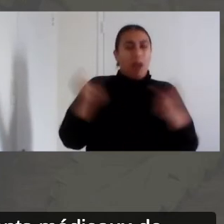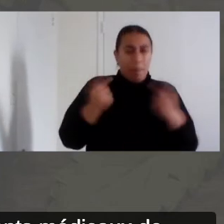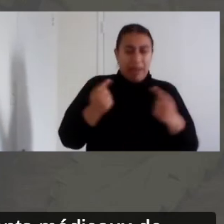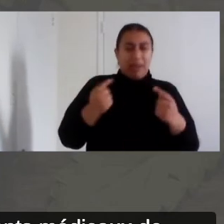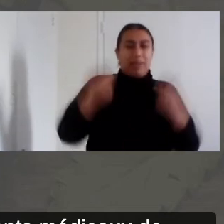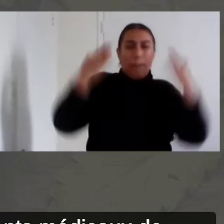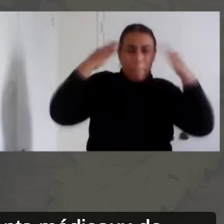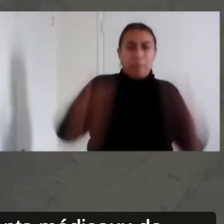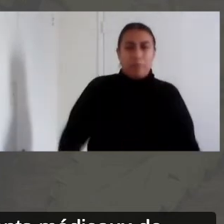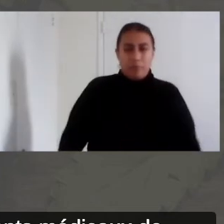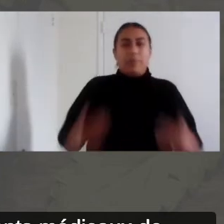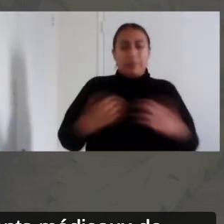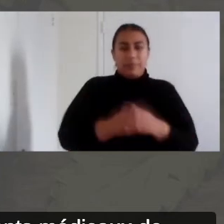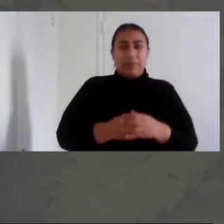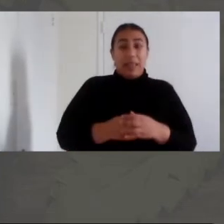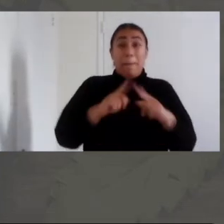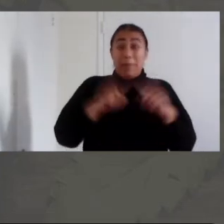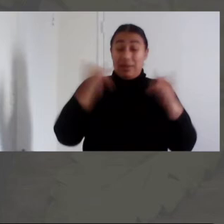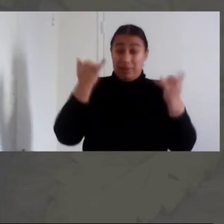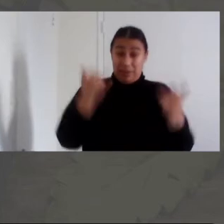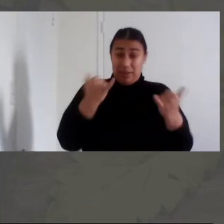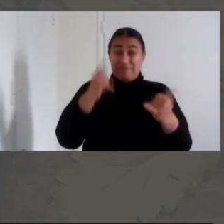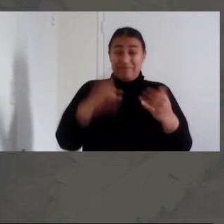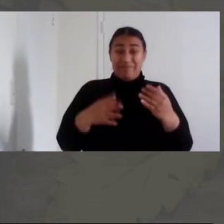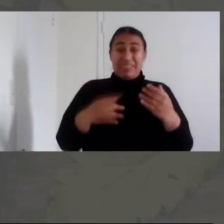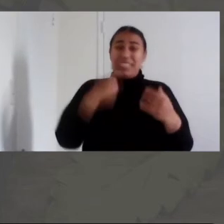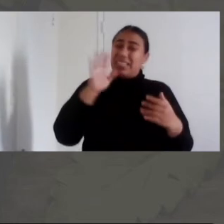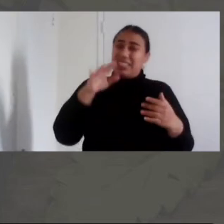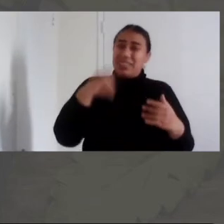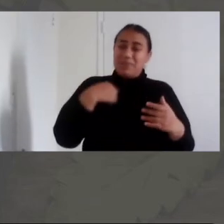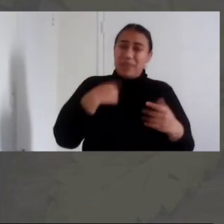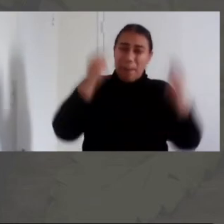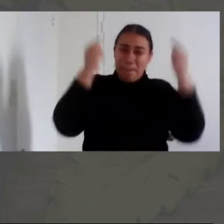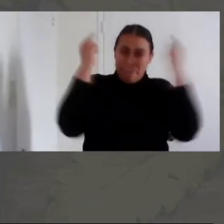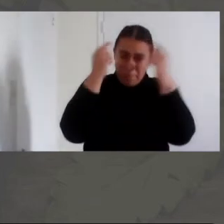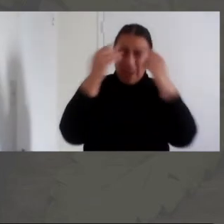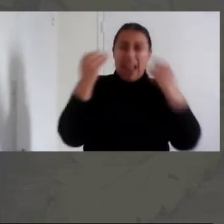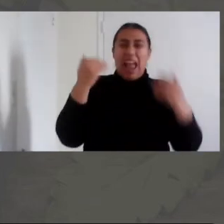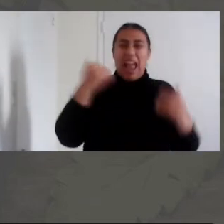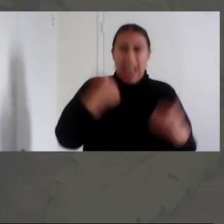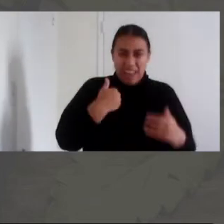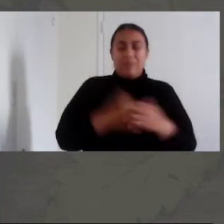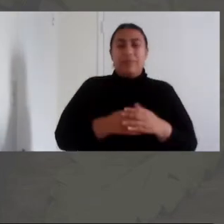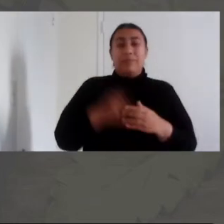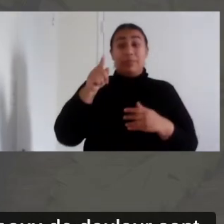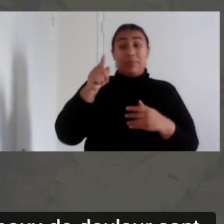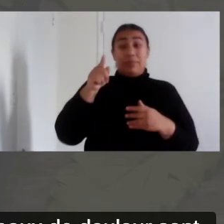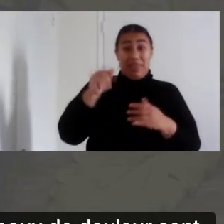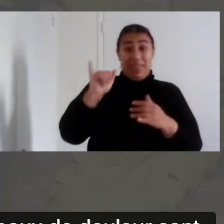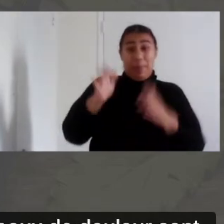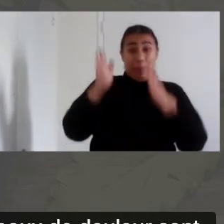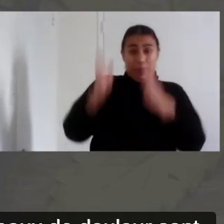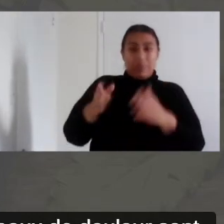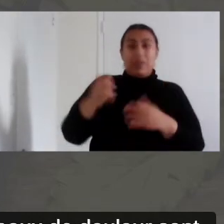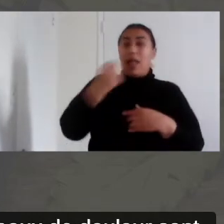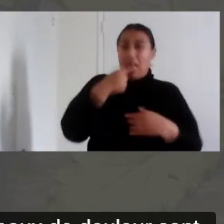of fibromyalgia and migraines. Presents to consult for pain management. She wasn't here for the migraines. She states that she